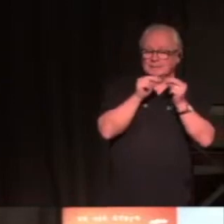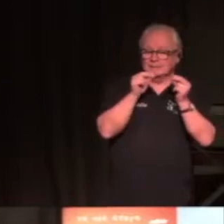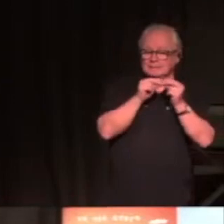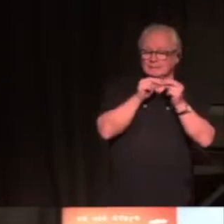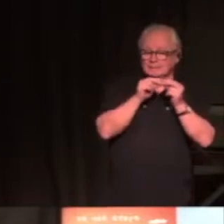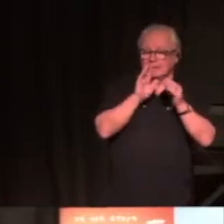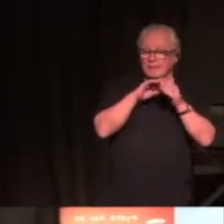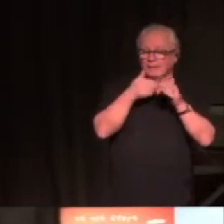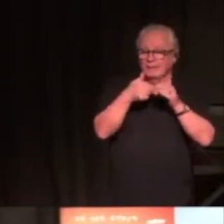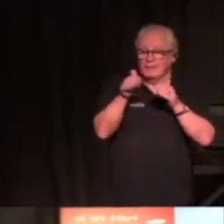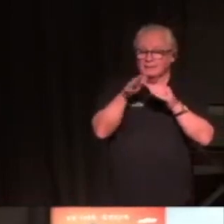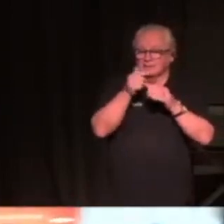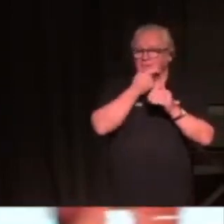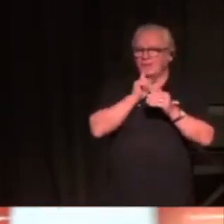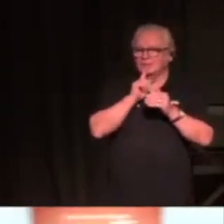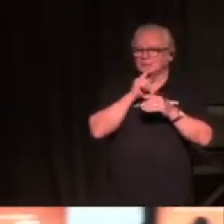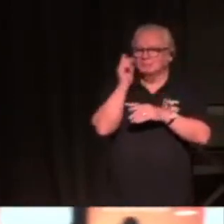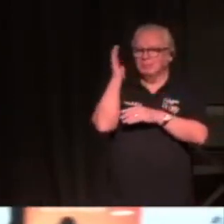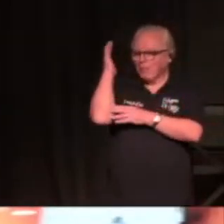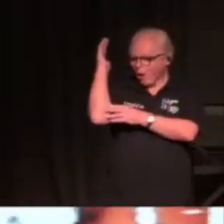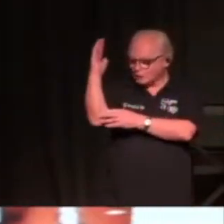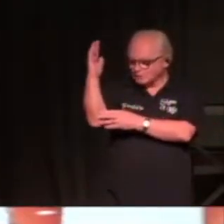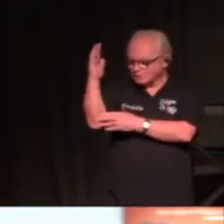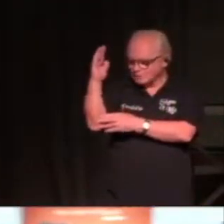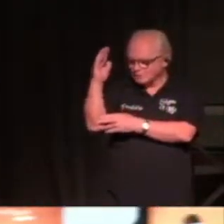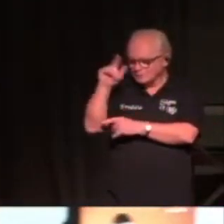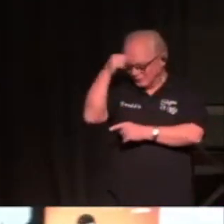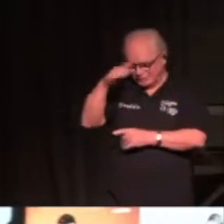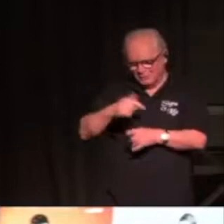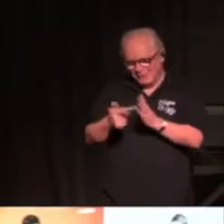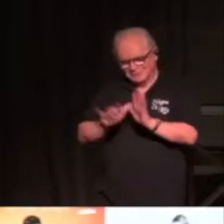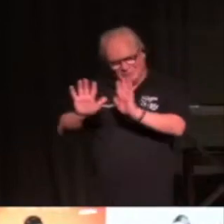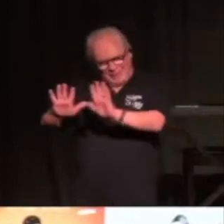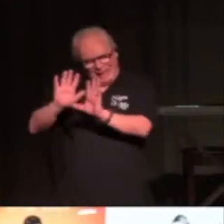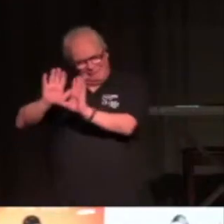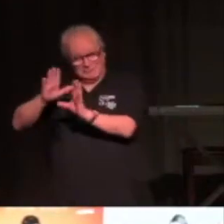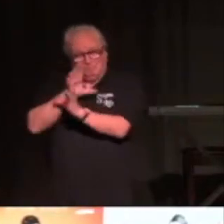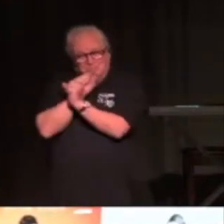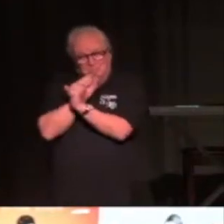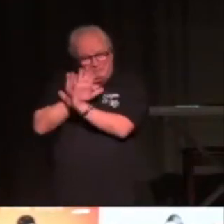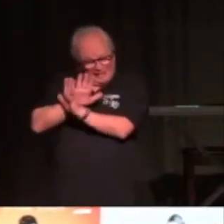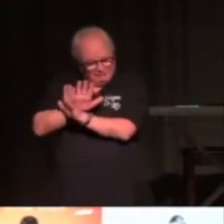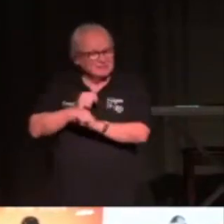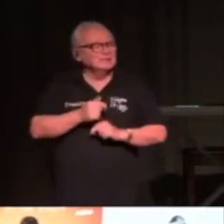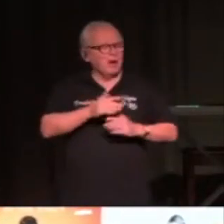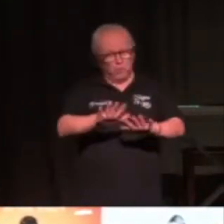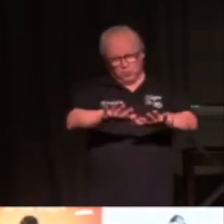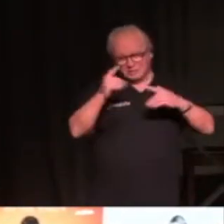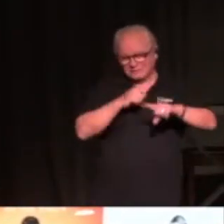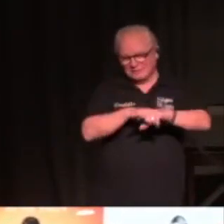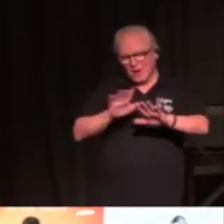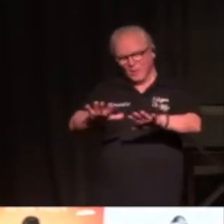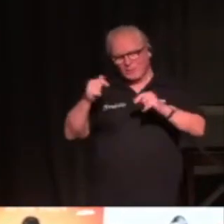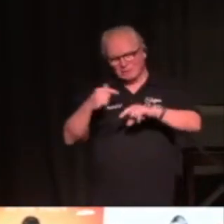Park, and we'll not talk about that. Let's move on. Okay. But look, we had a wonderful time.